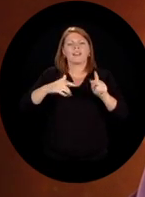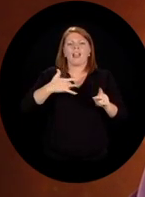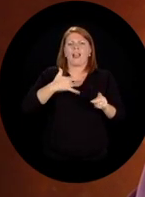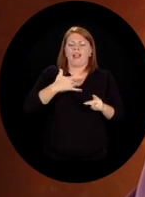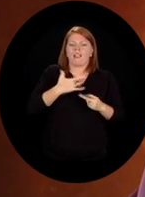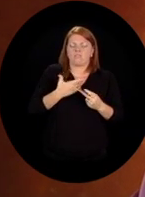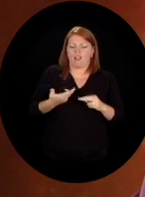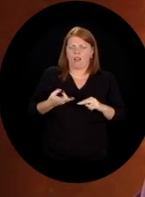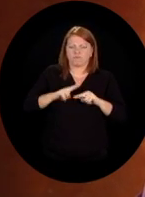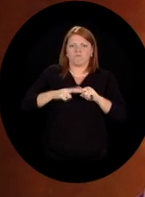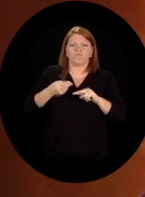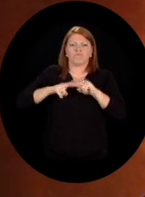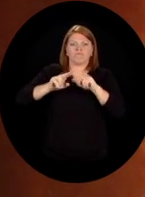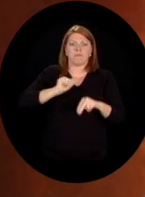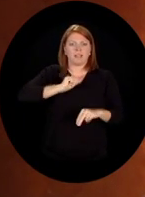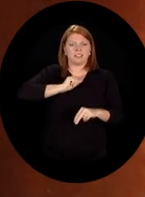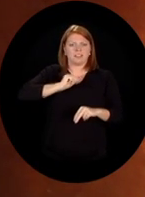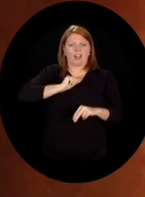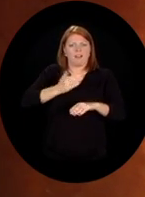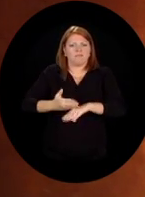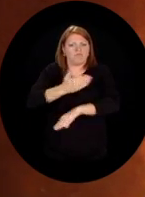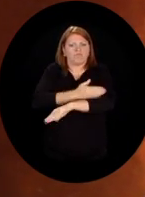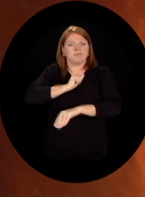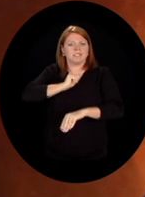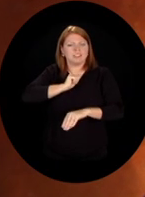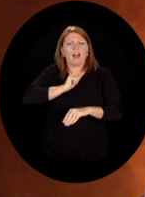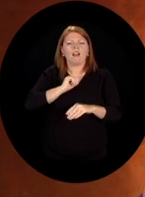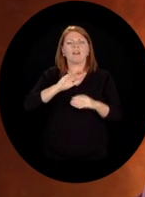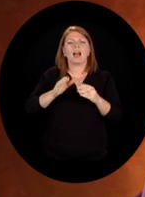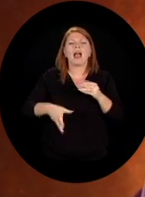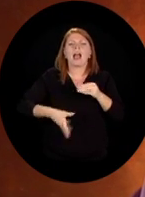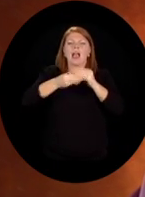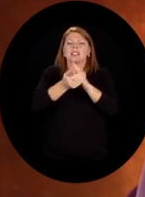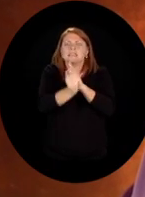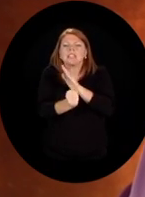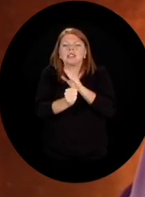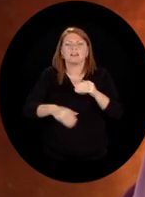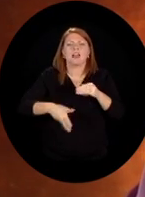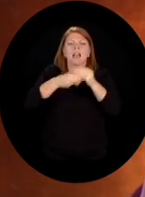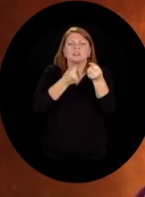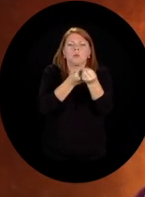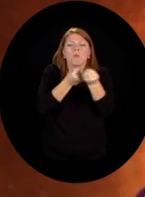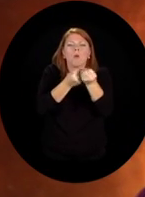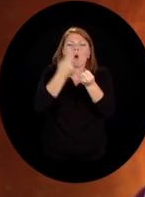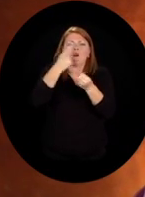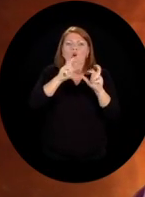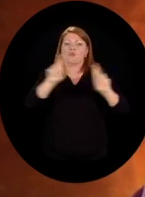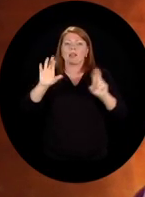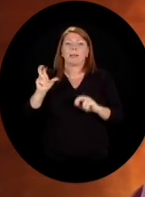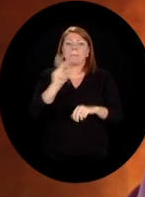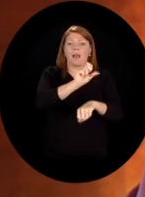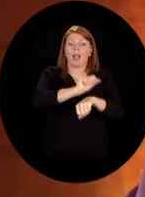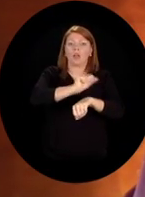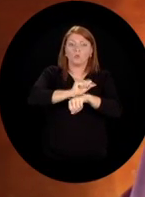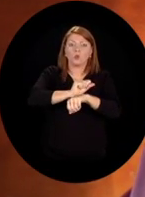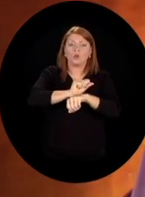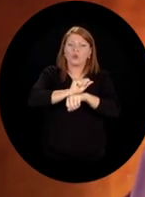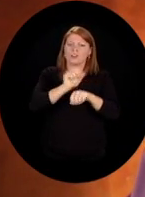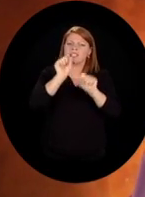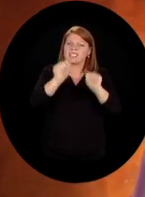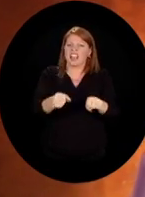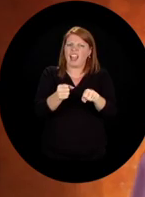yourself and to really gain the skills and support so that you can go back into the workforce and